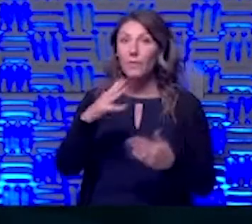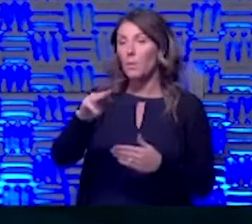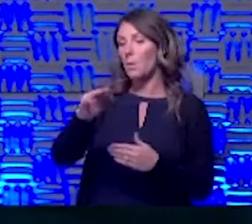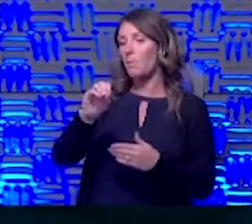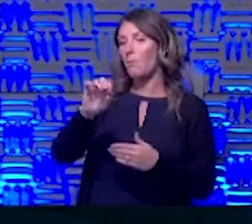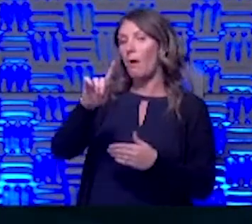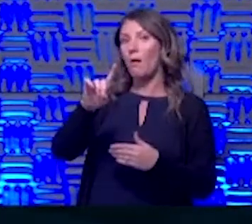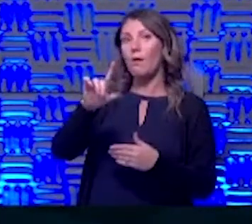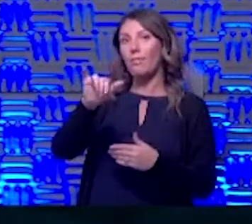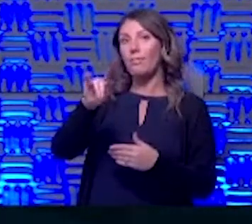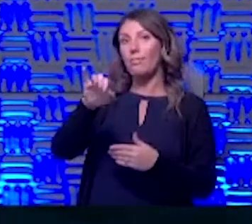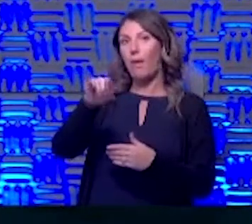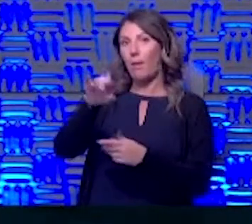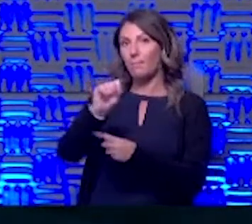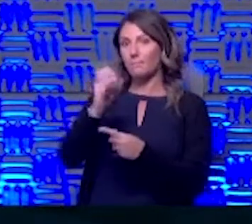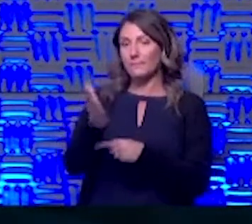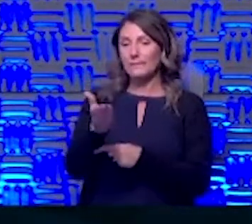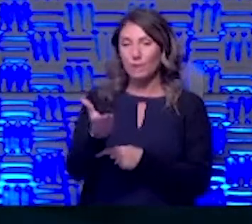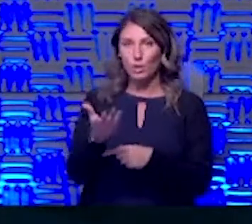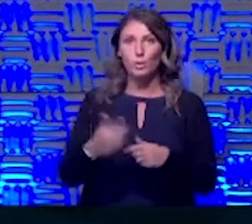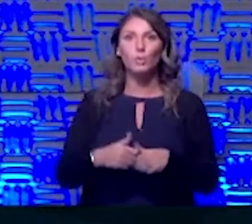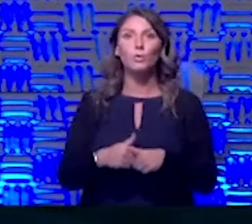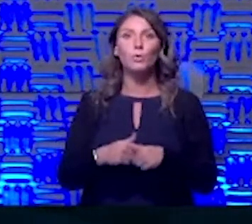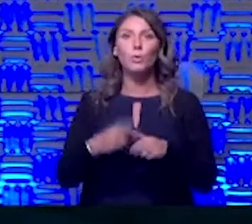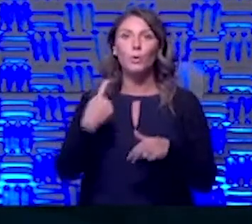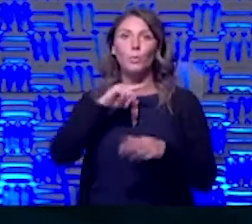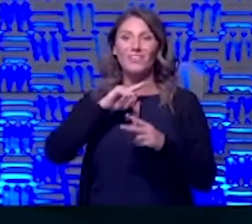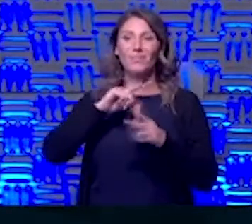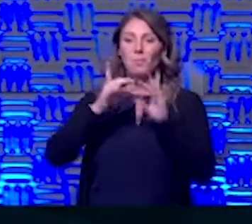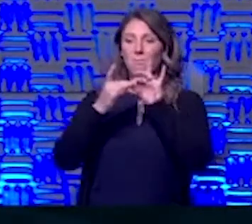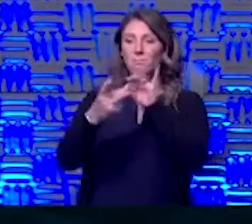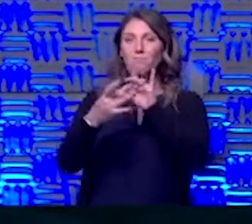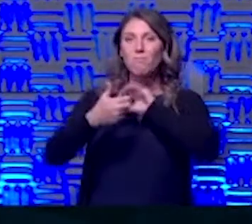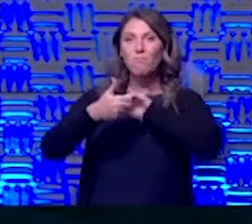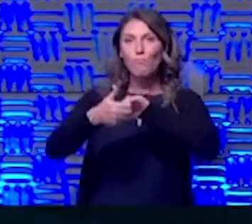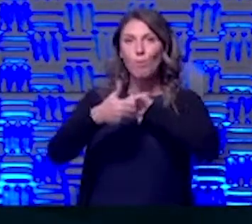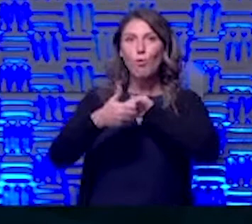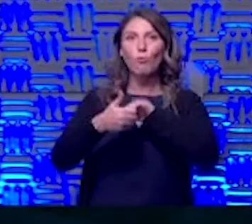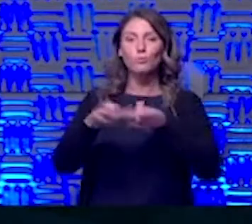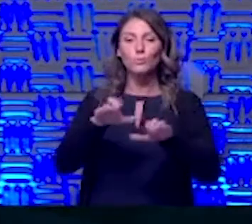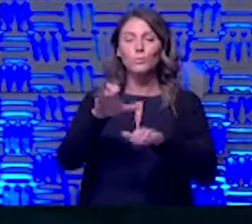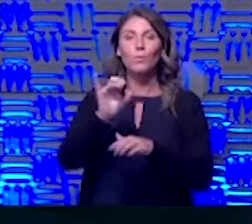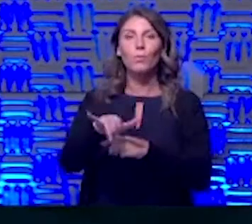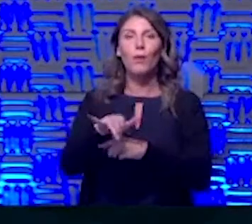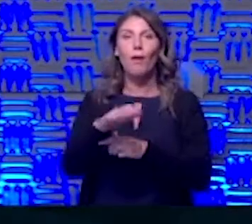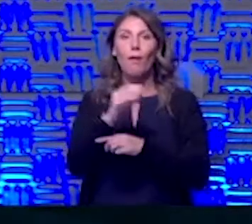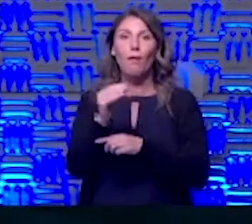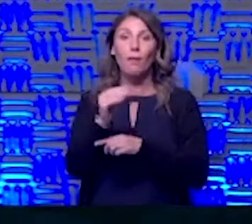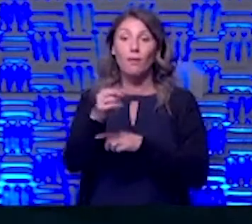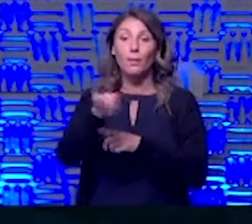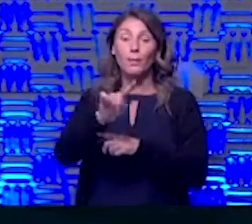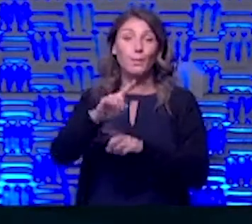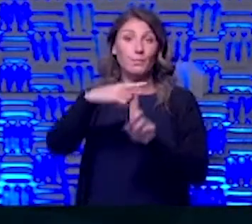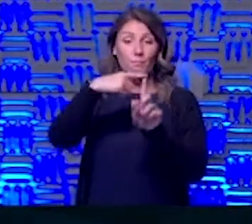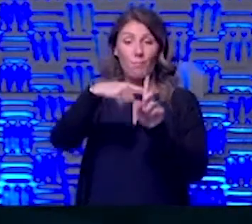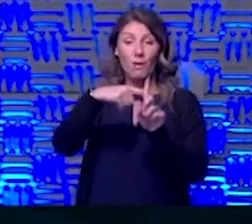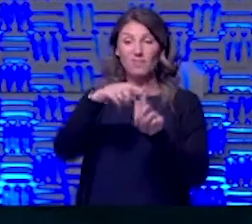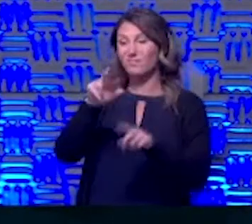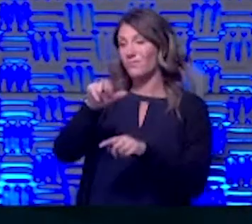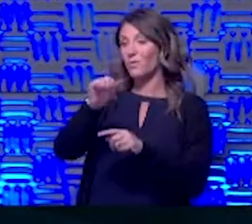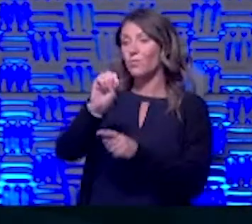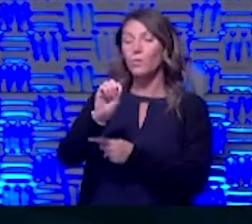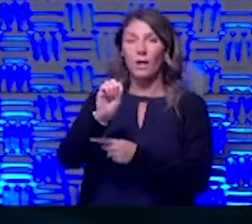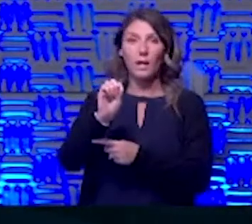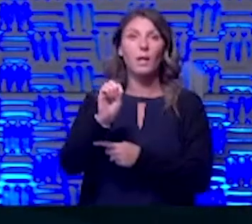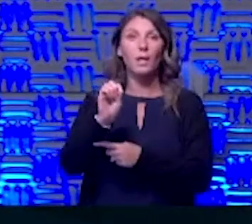Maud Laboratories here that's been able to partner with us to do that. and those, as I said, those positivity rates,